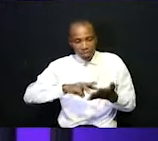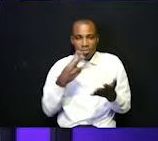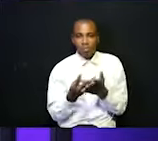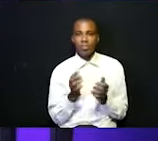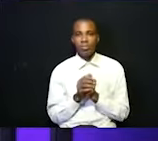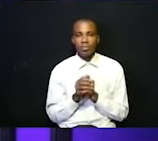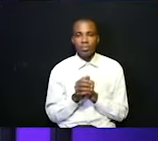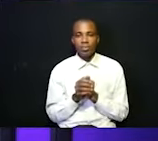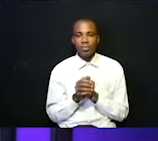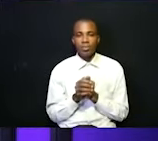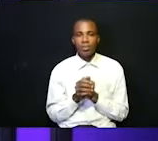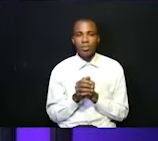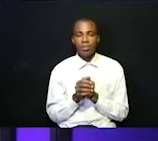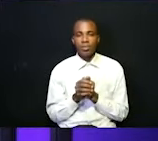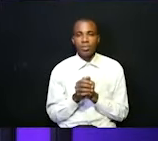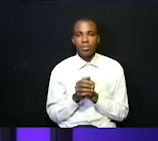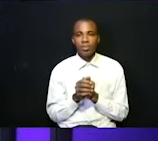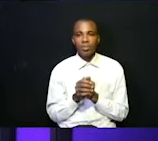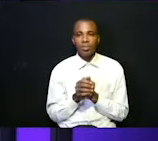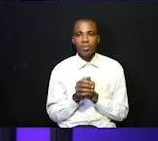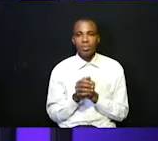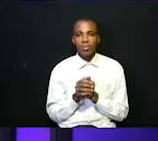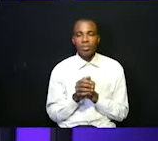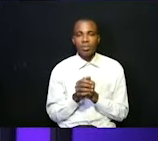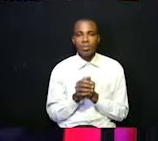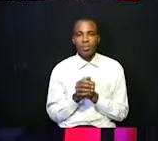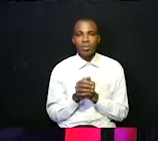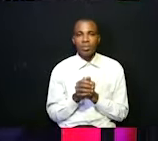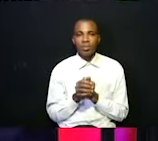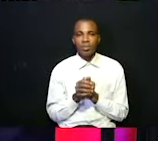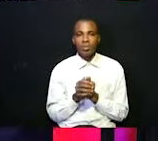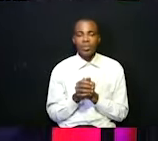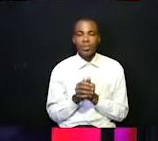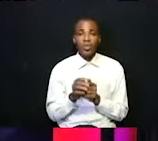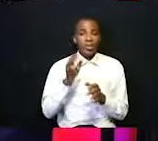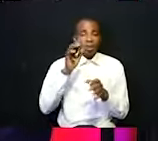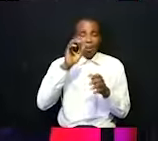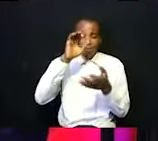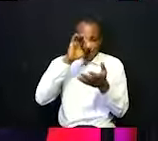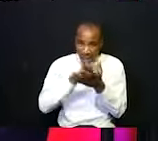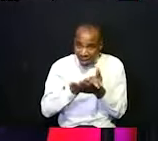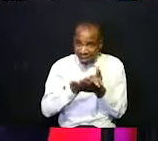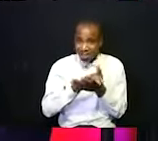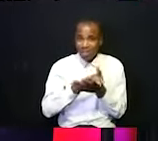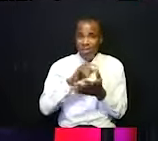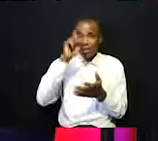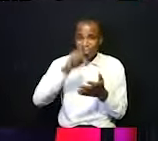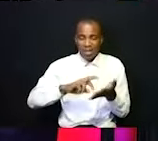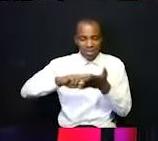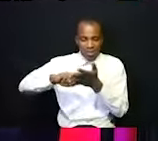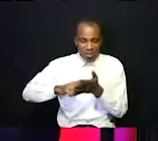Marriage must be a good repair, or else the couple's prayers will be